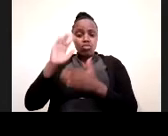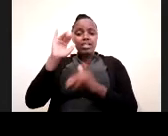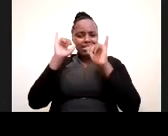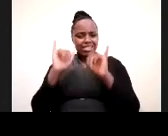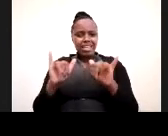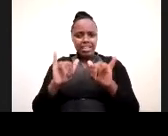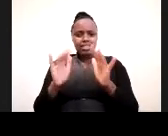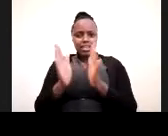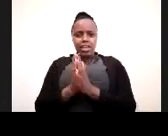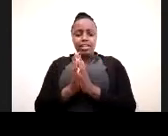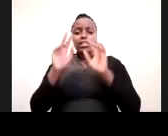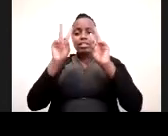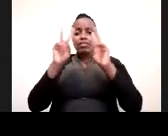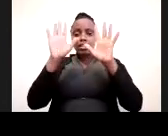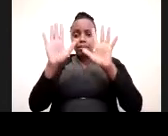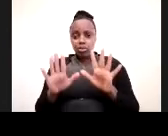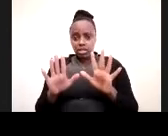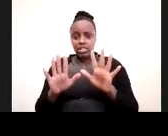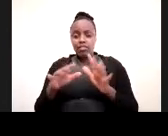an important component of any